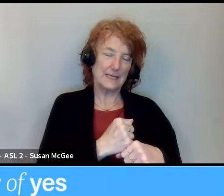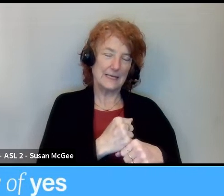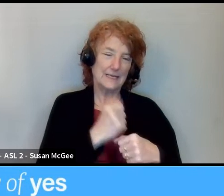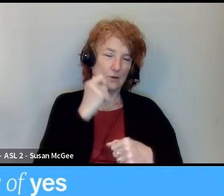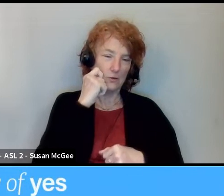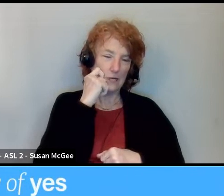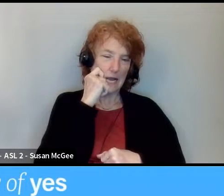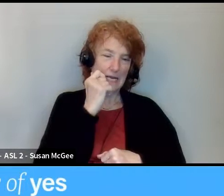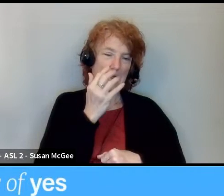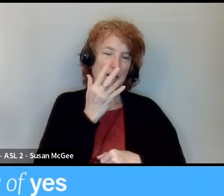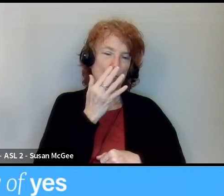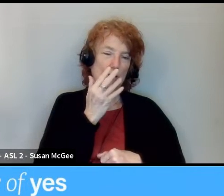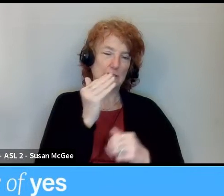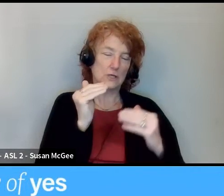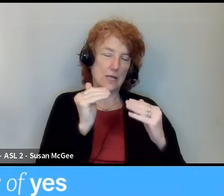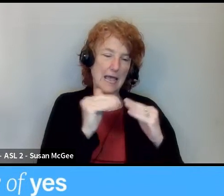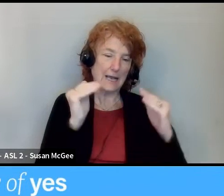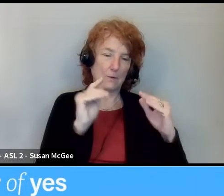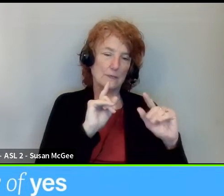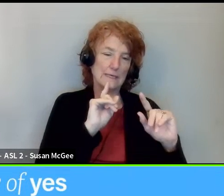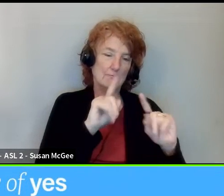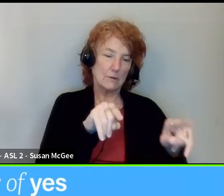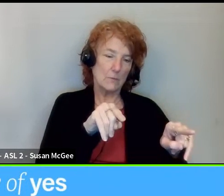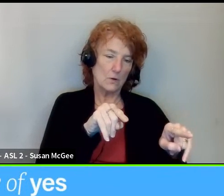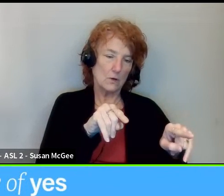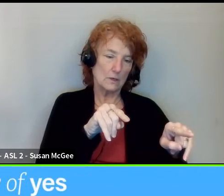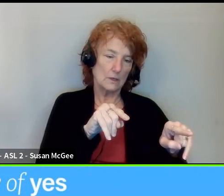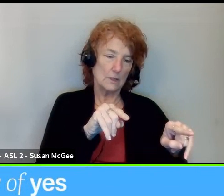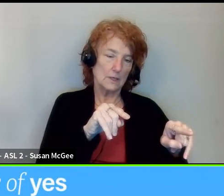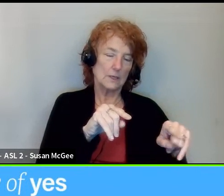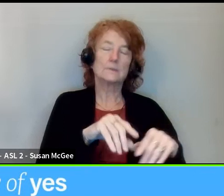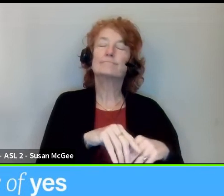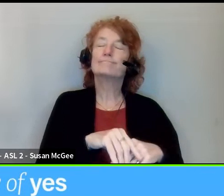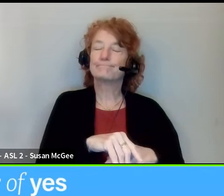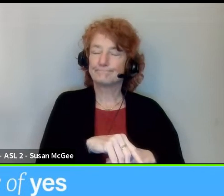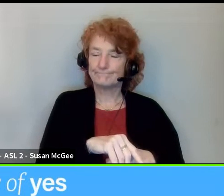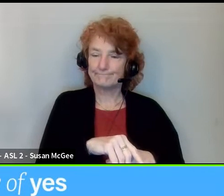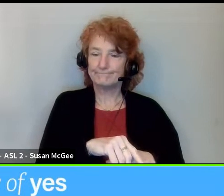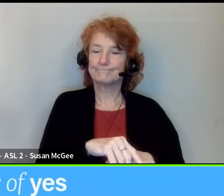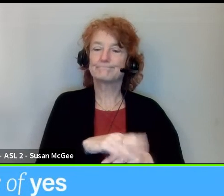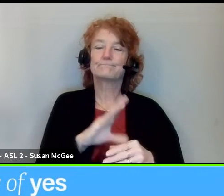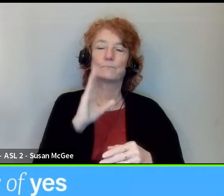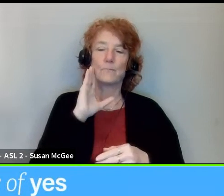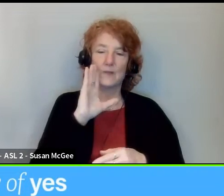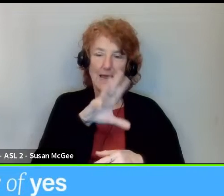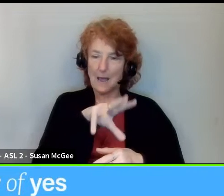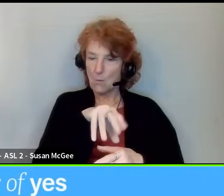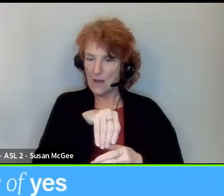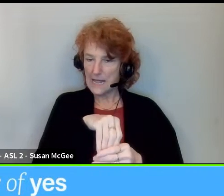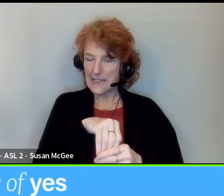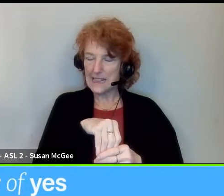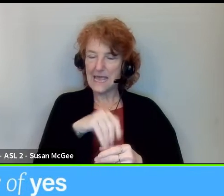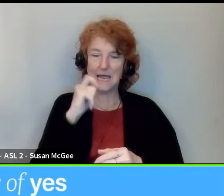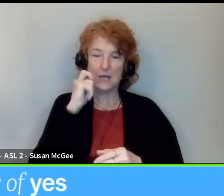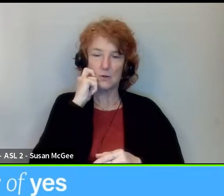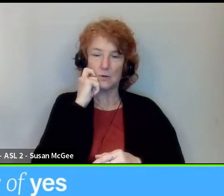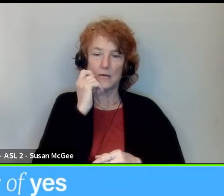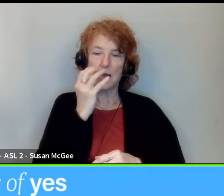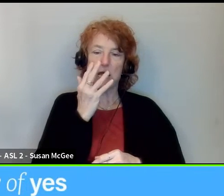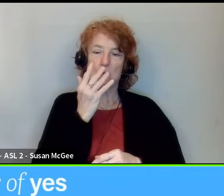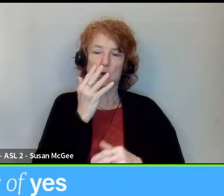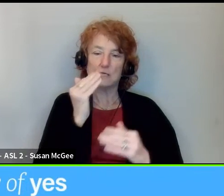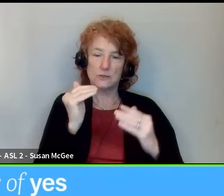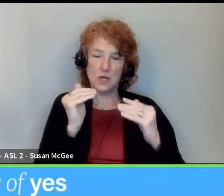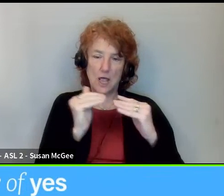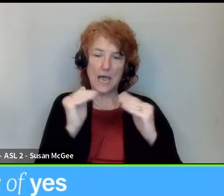for housing opportunity? Yes, this text amendment will include our racial equity report. which is